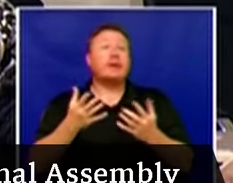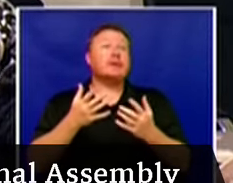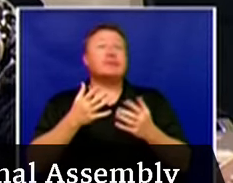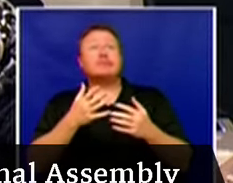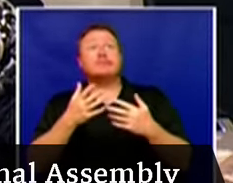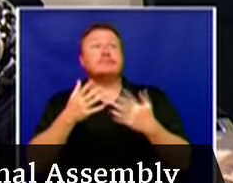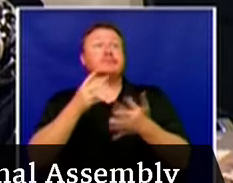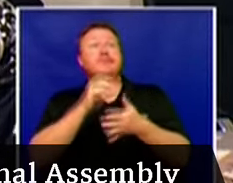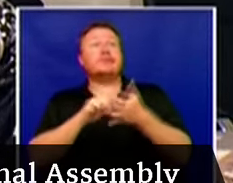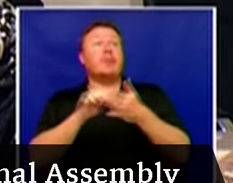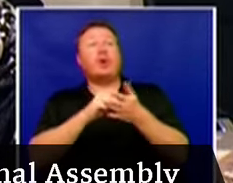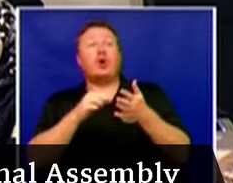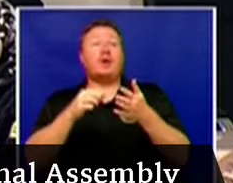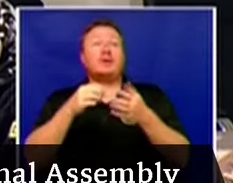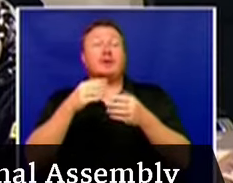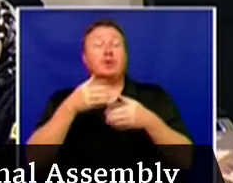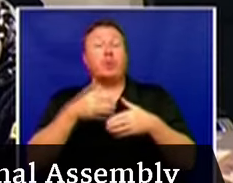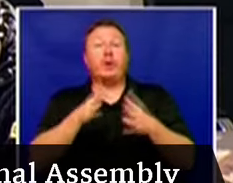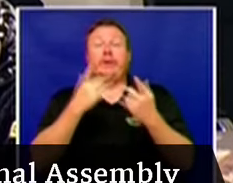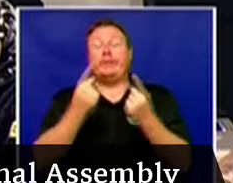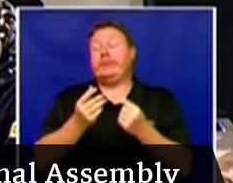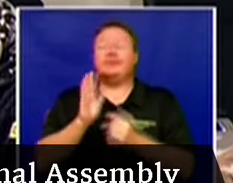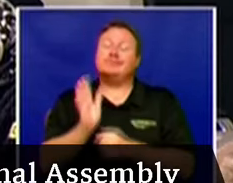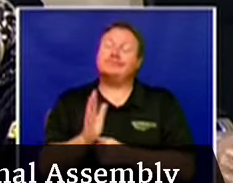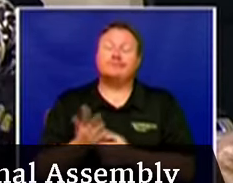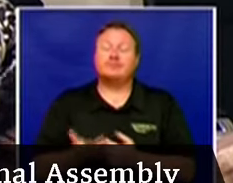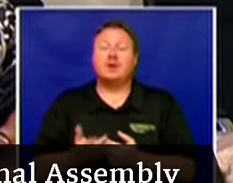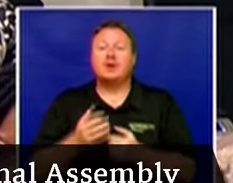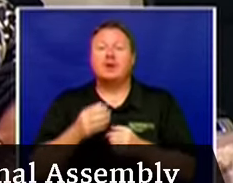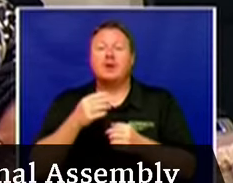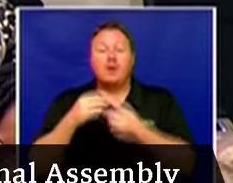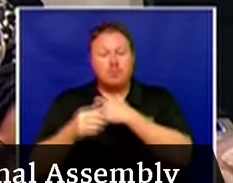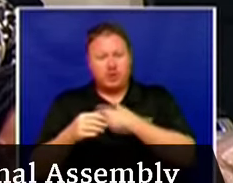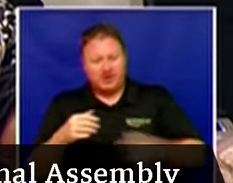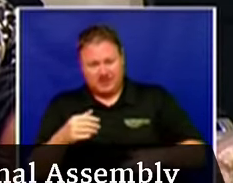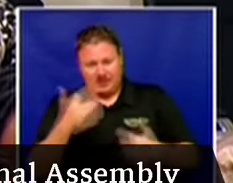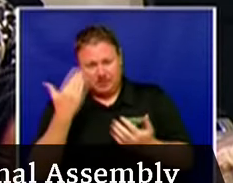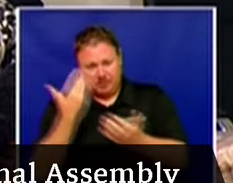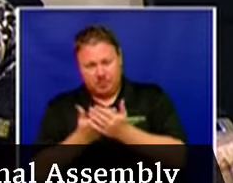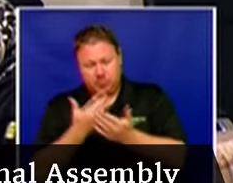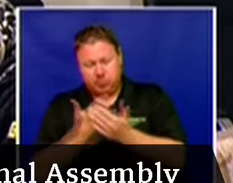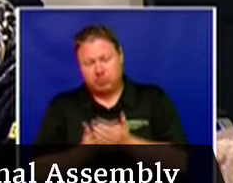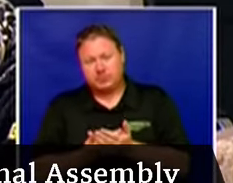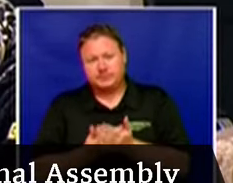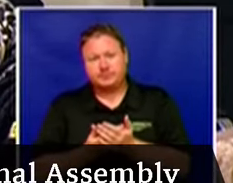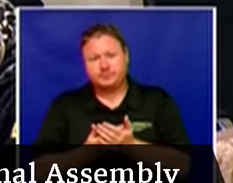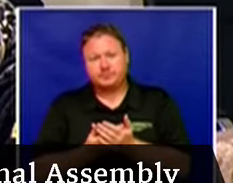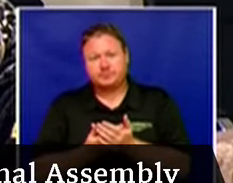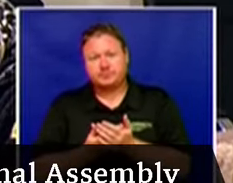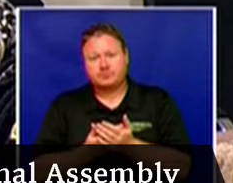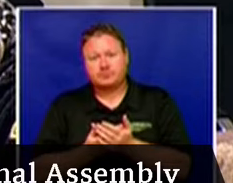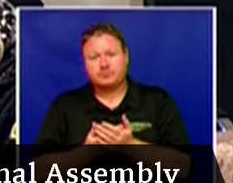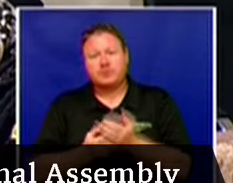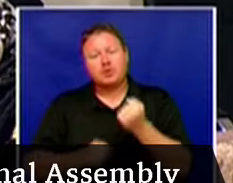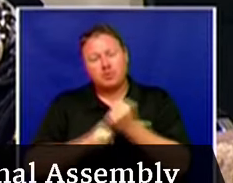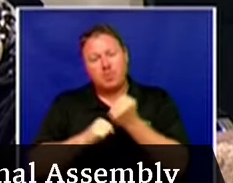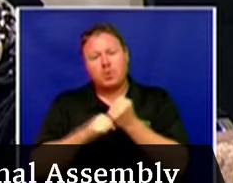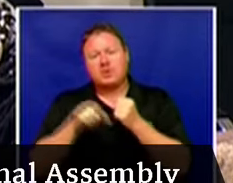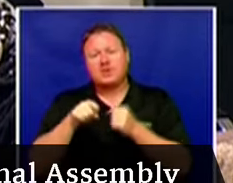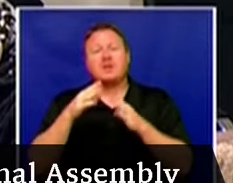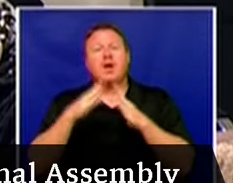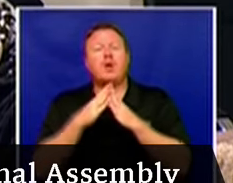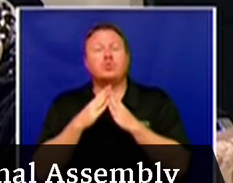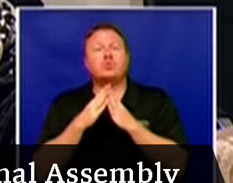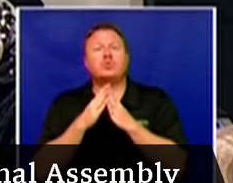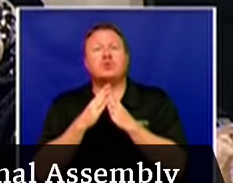democratic practice. Can the President, therefore, please reassure this House that the